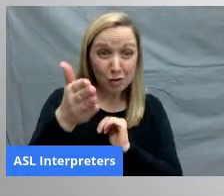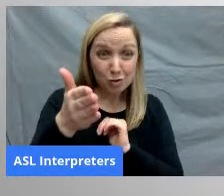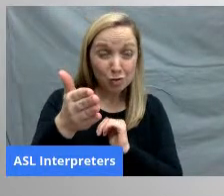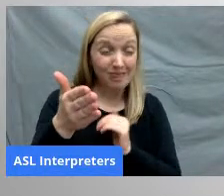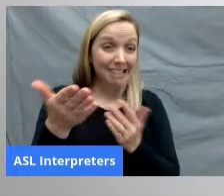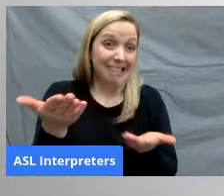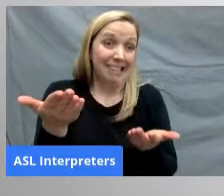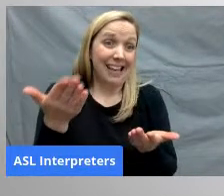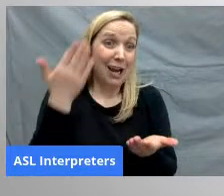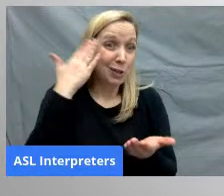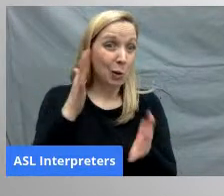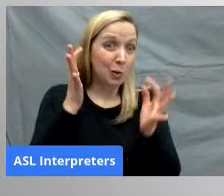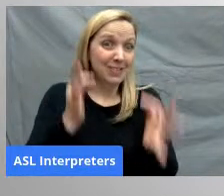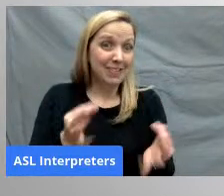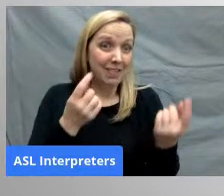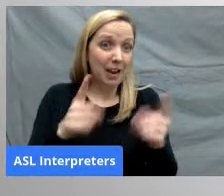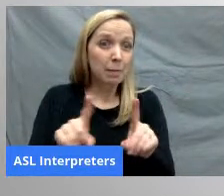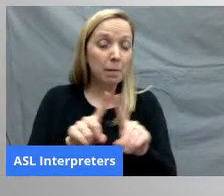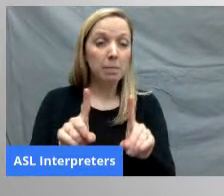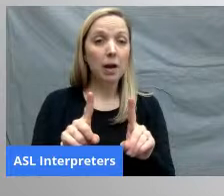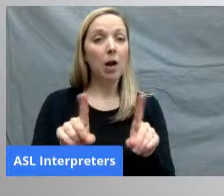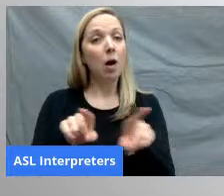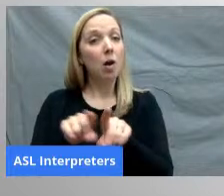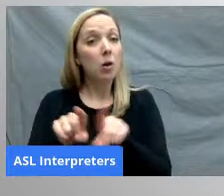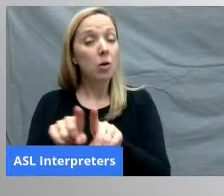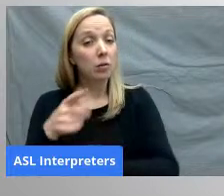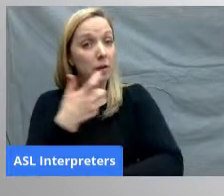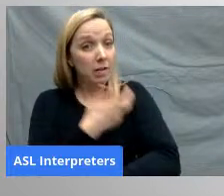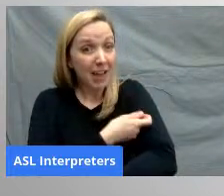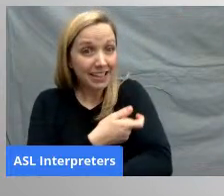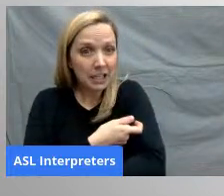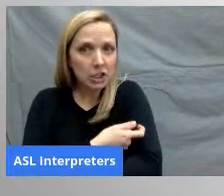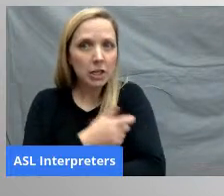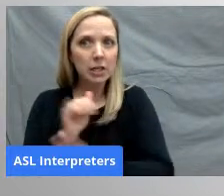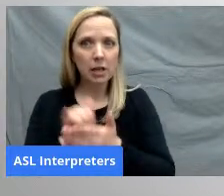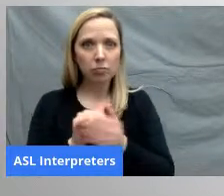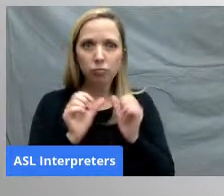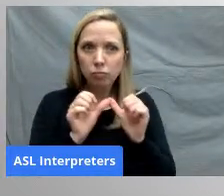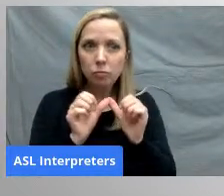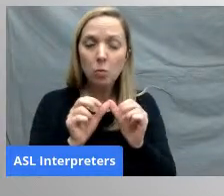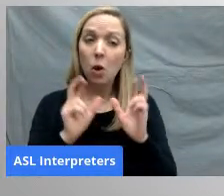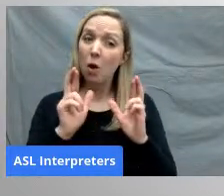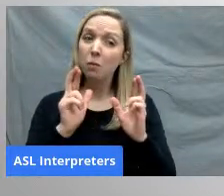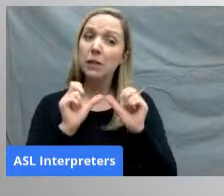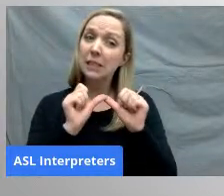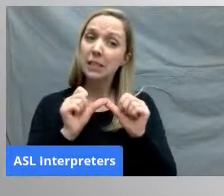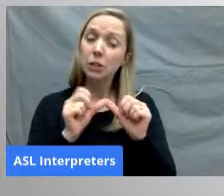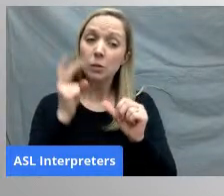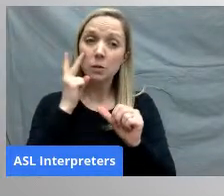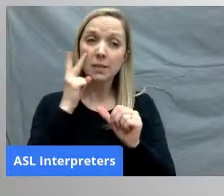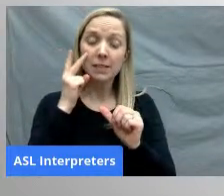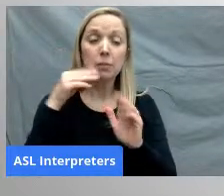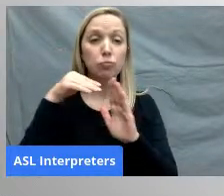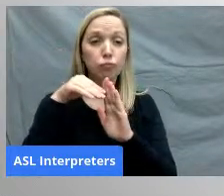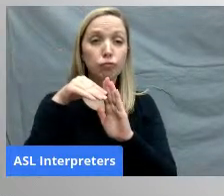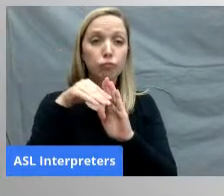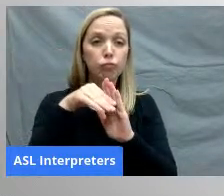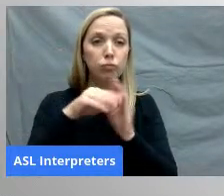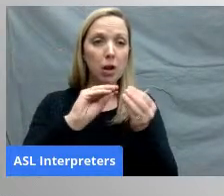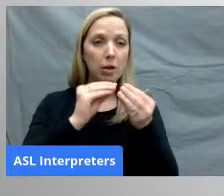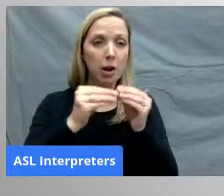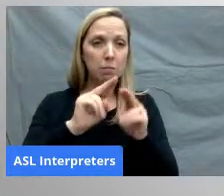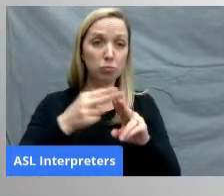effort for members of our community, we hope that we will continue to see downward trends. Thank you for sharing that